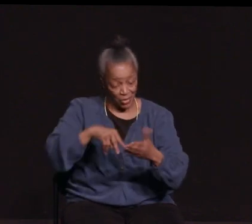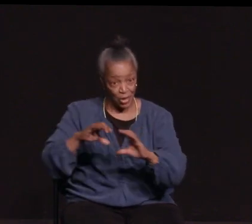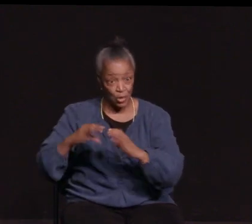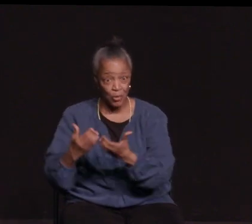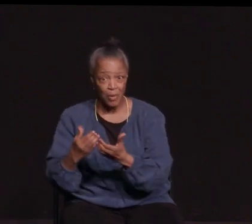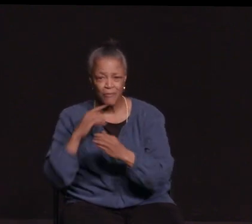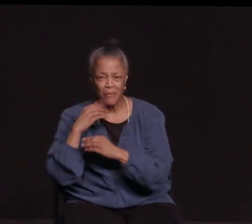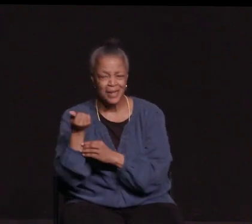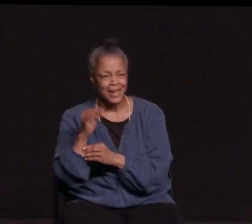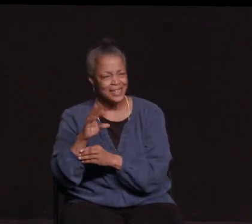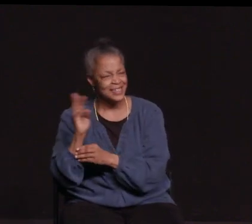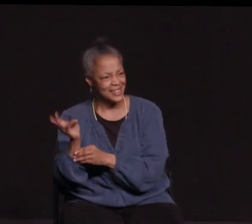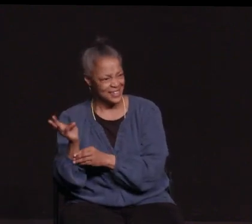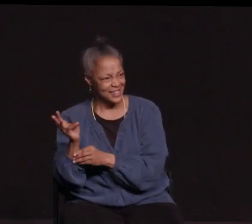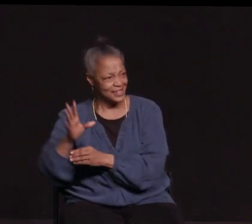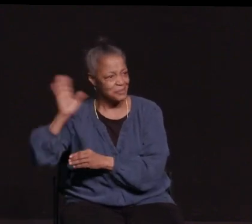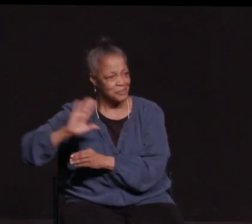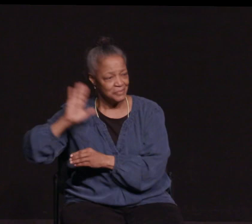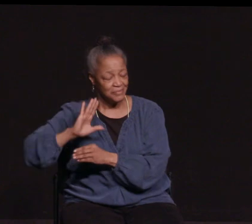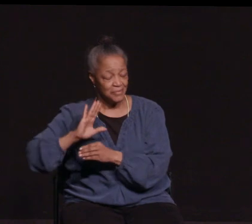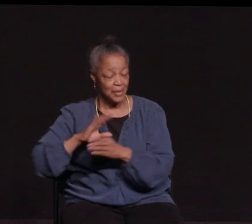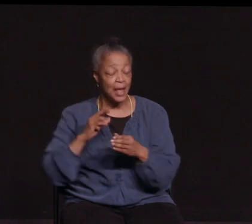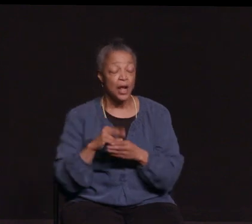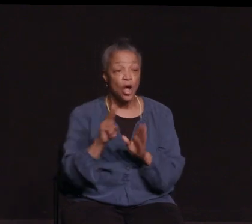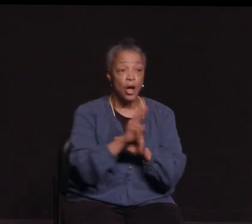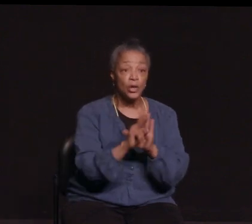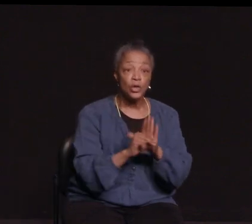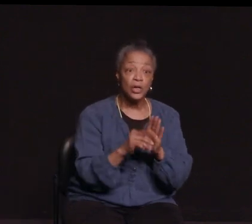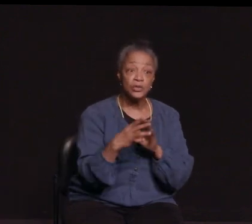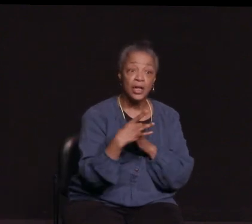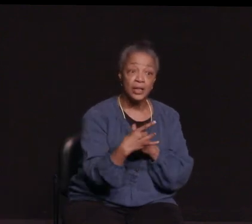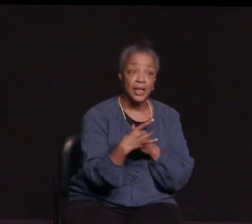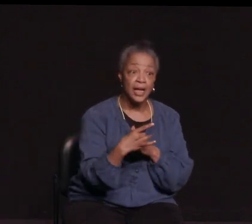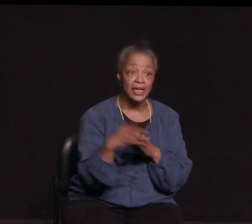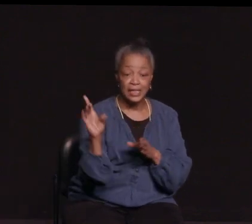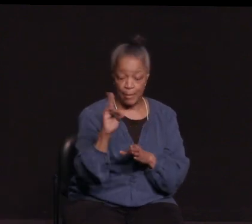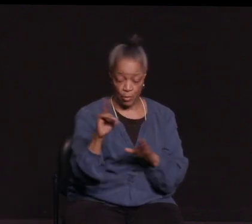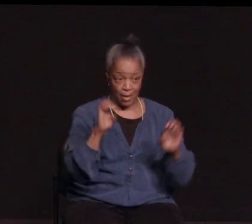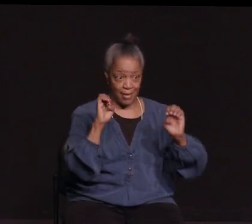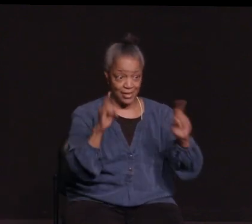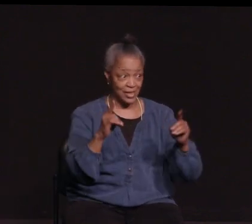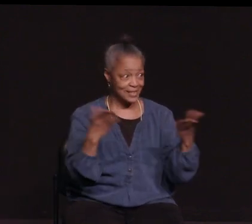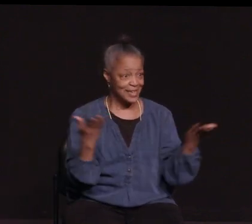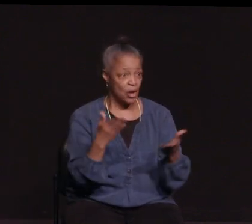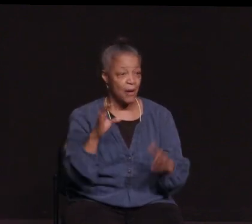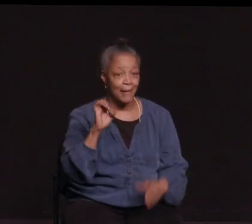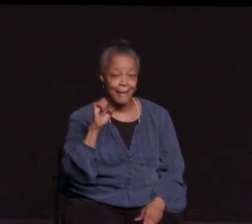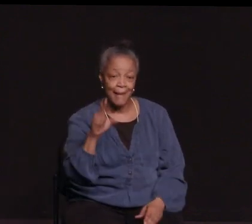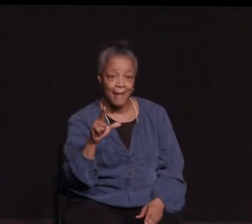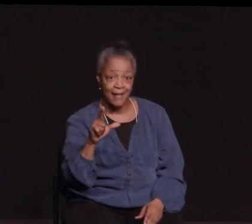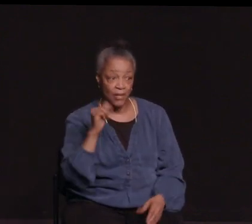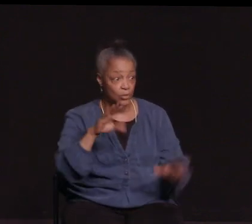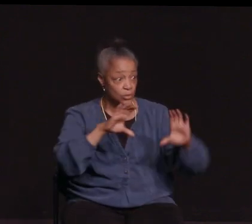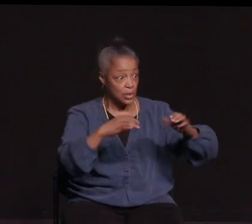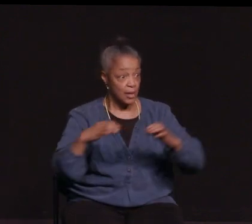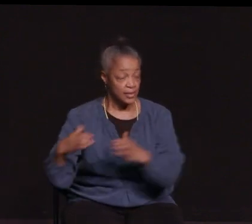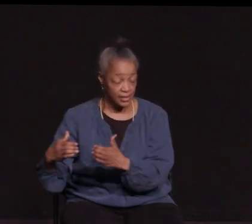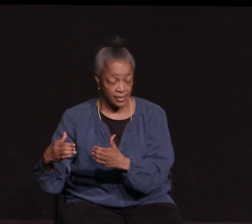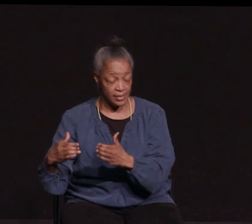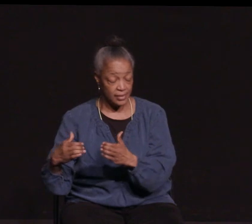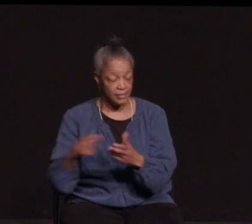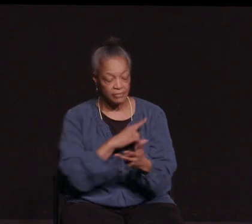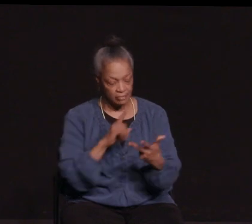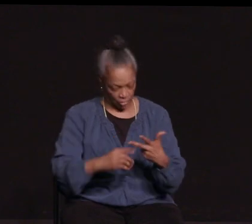of the 1960s, and the undergraduate-led Democratic Education at Cal, DeCal courses. We